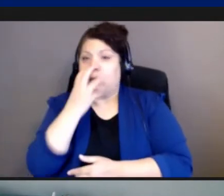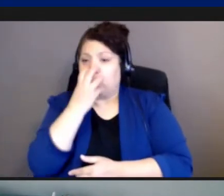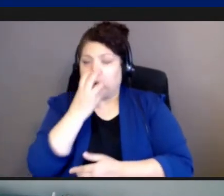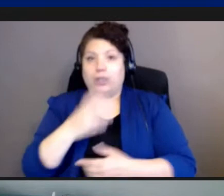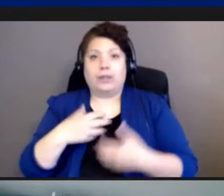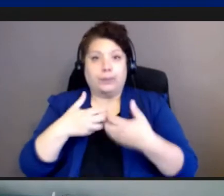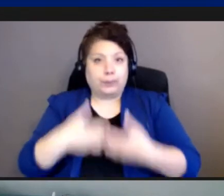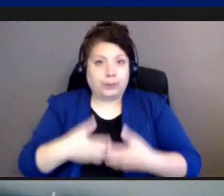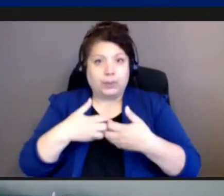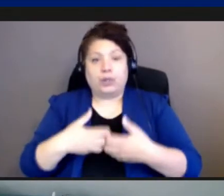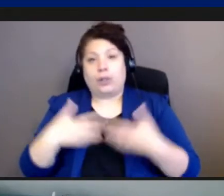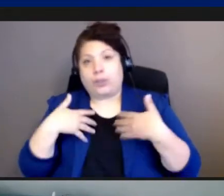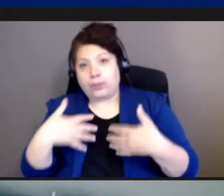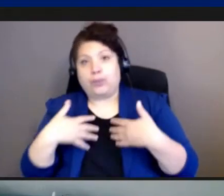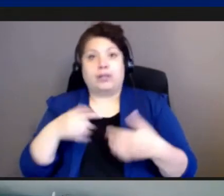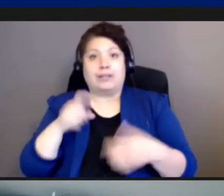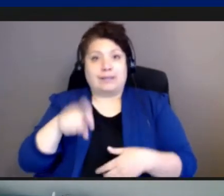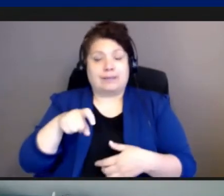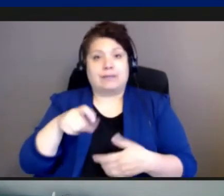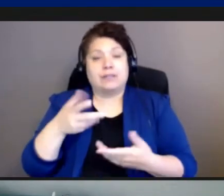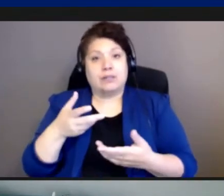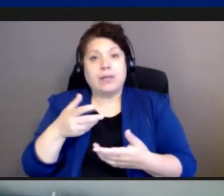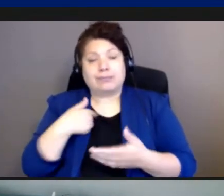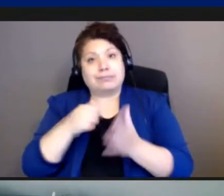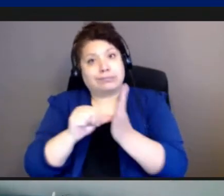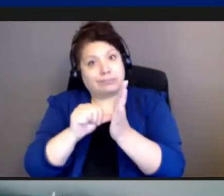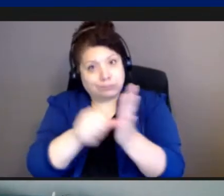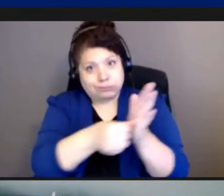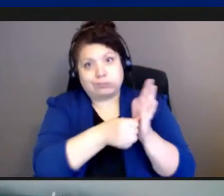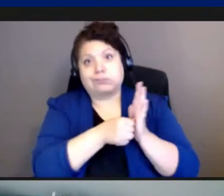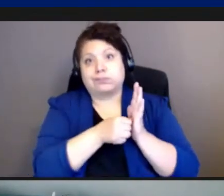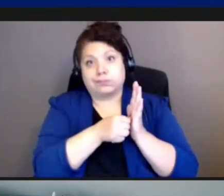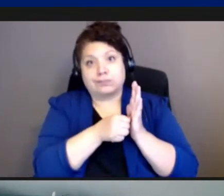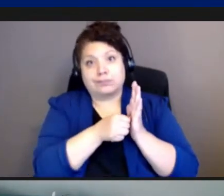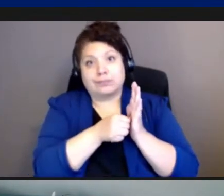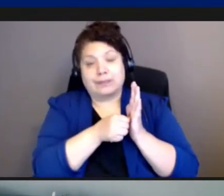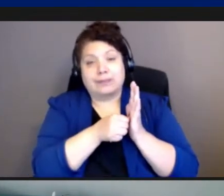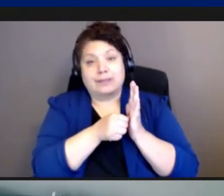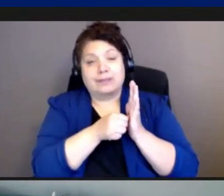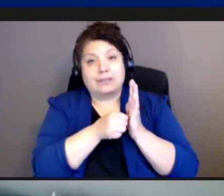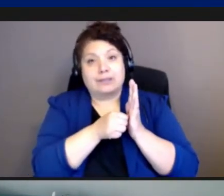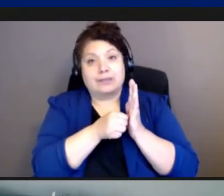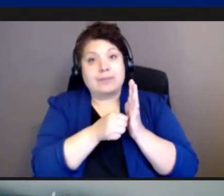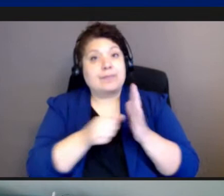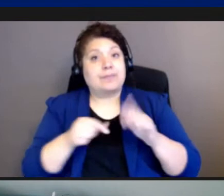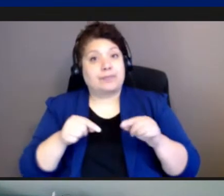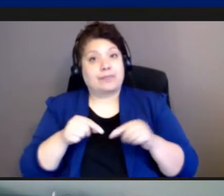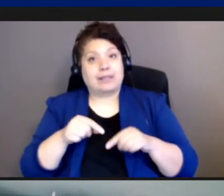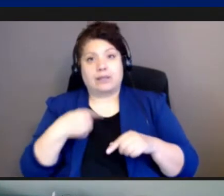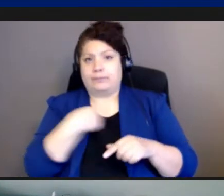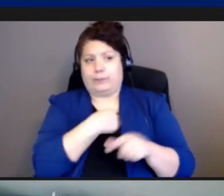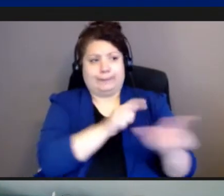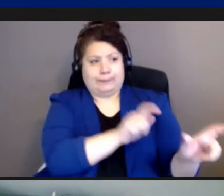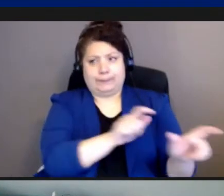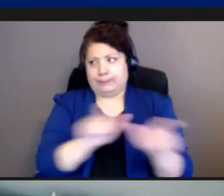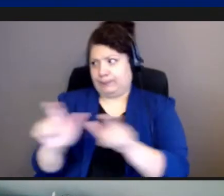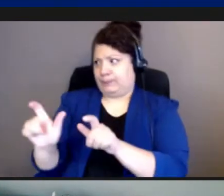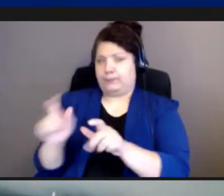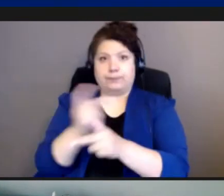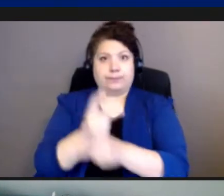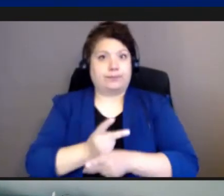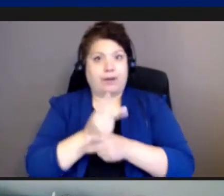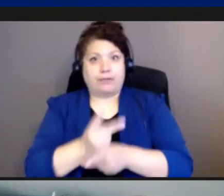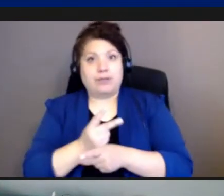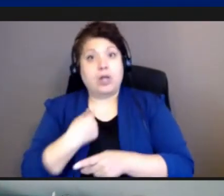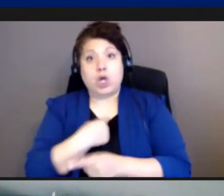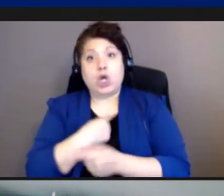why it's really, really important, and can't stress it strongly enough, that we need to be, reducing our interactions, just socializing